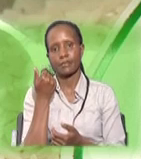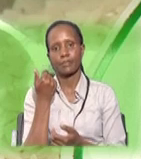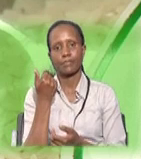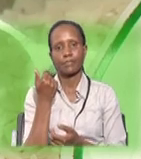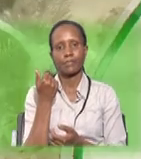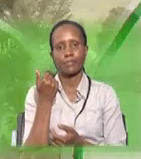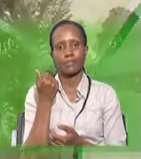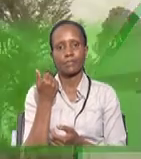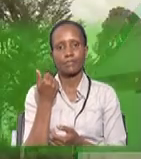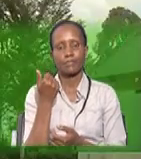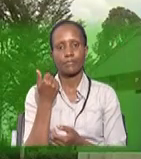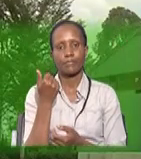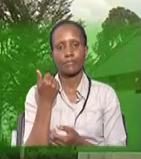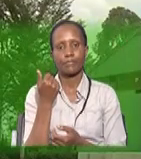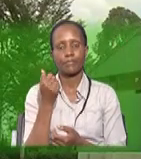best.